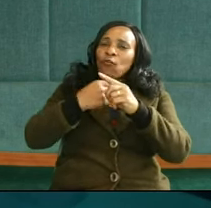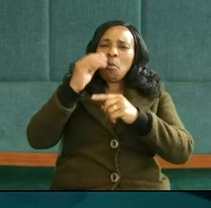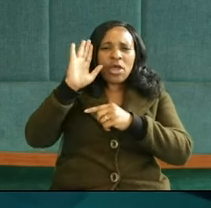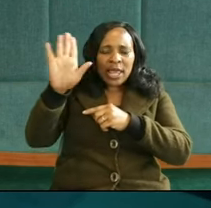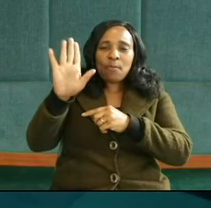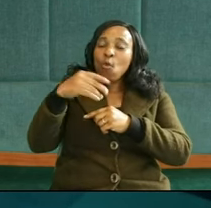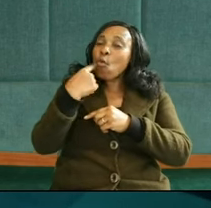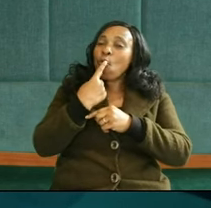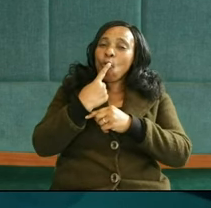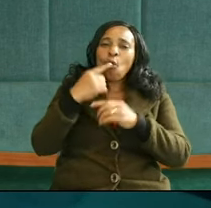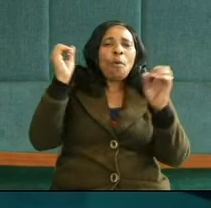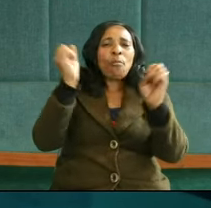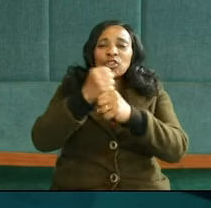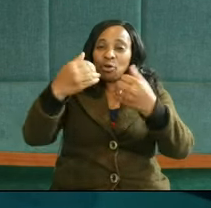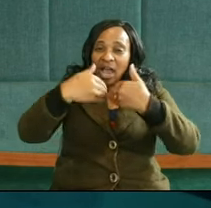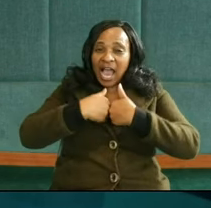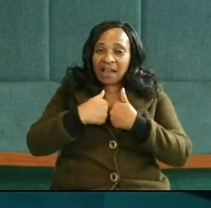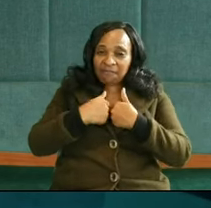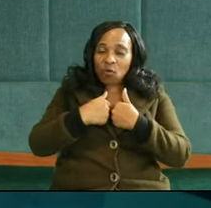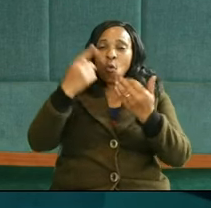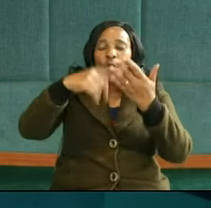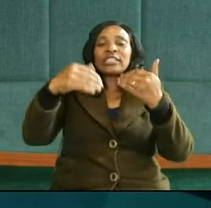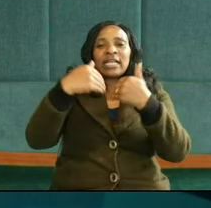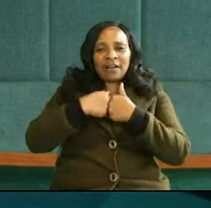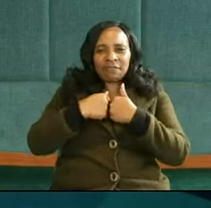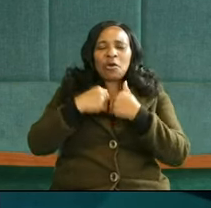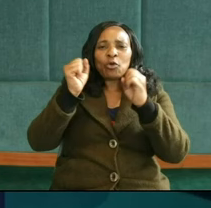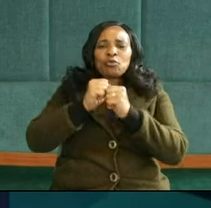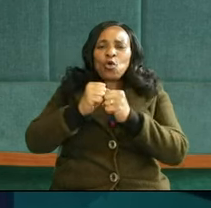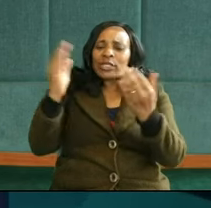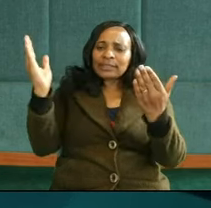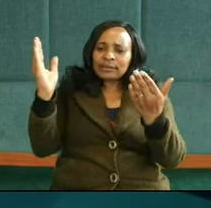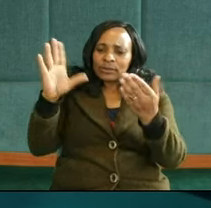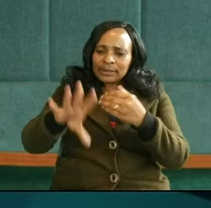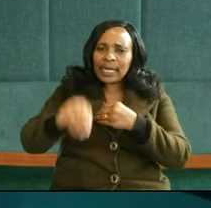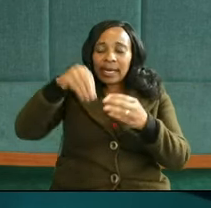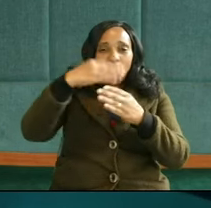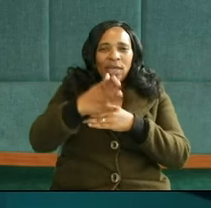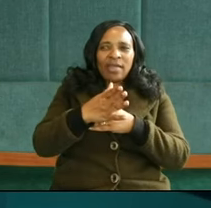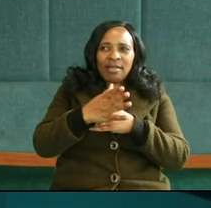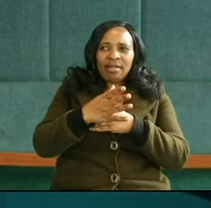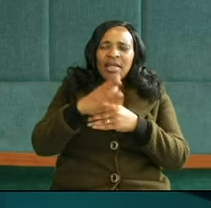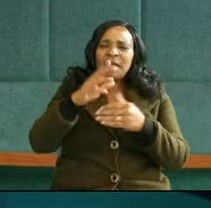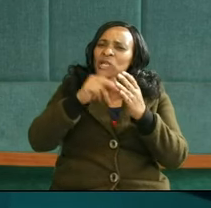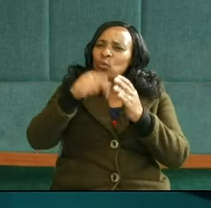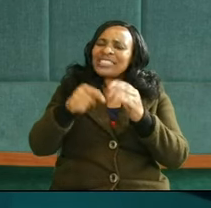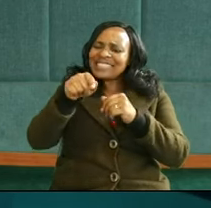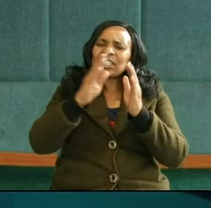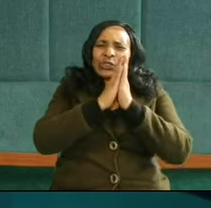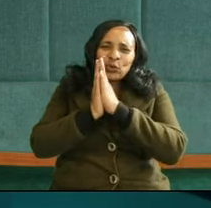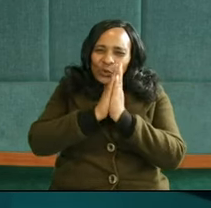who does not have, even what he has will be taken away." Jesus was giving a parable, of course,